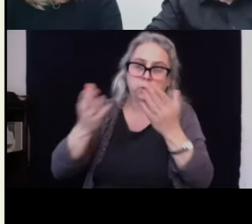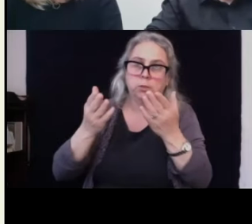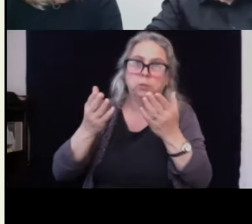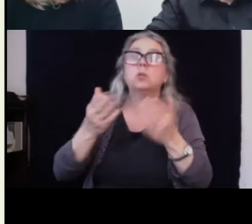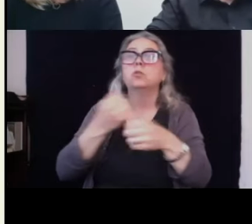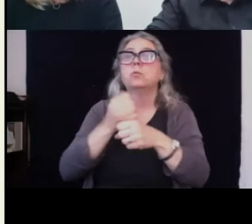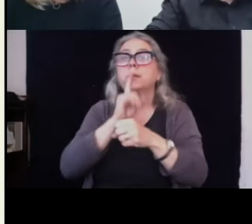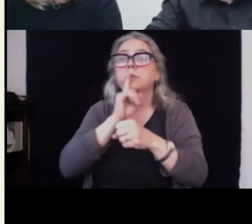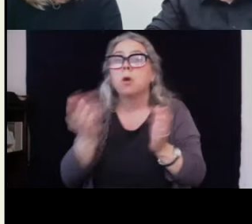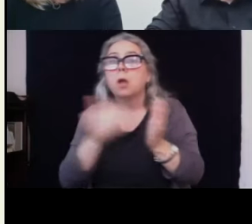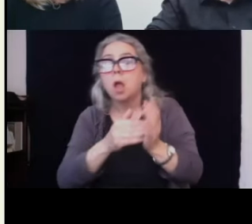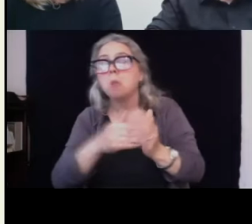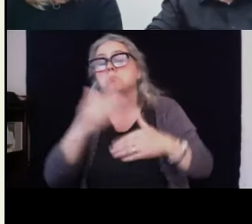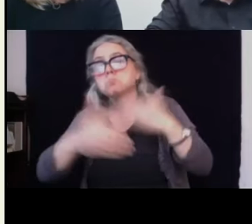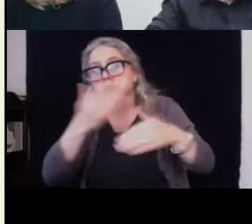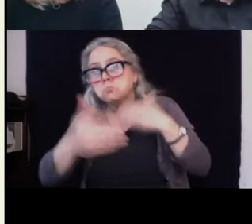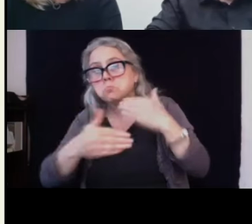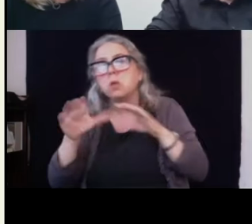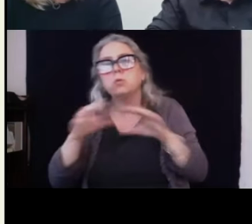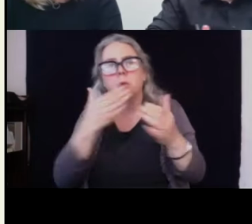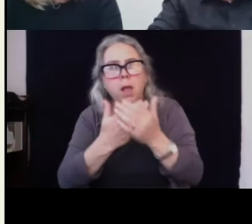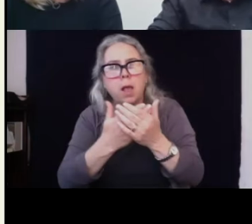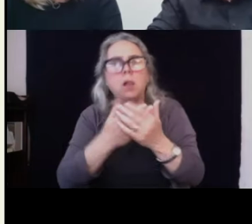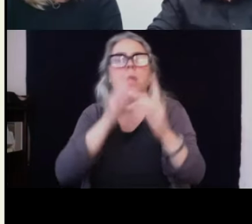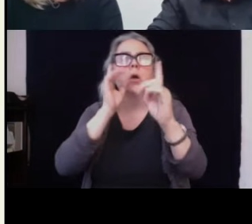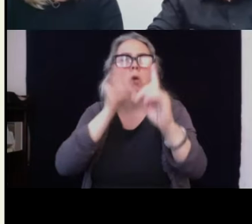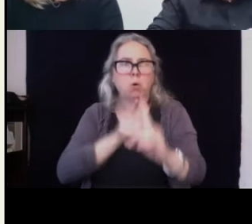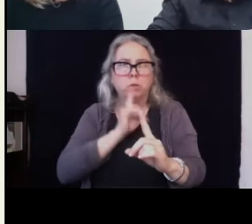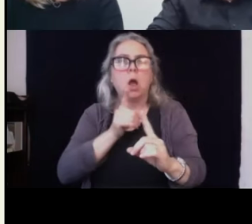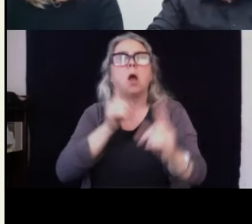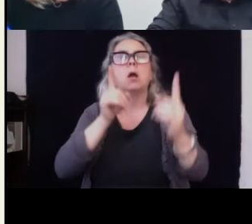that they're going well, goals are being met.